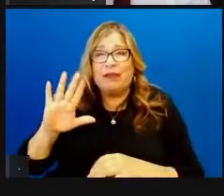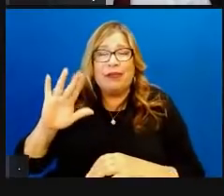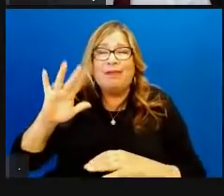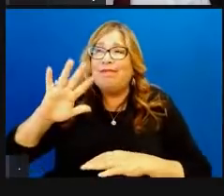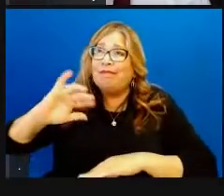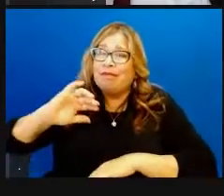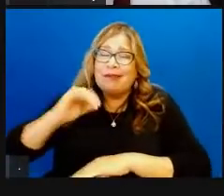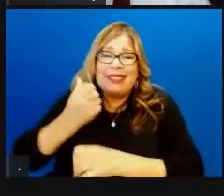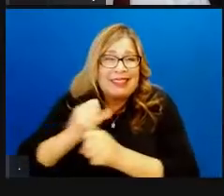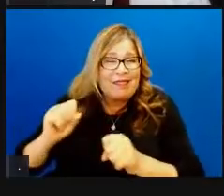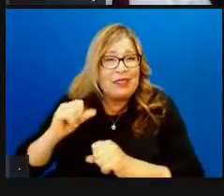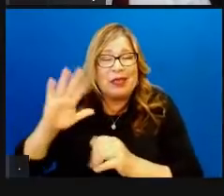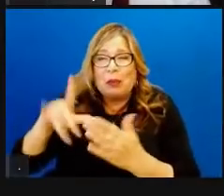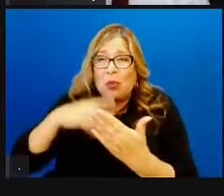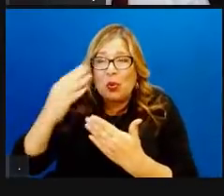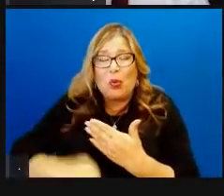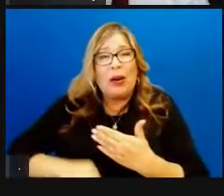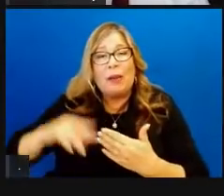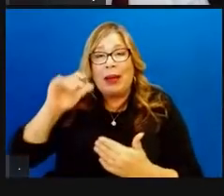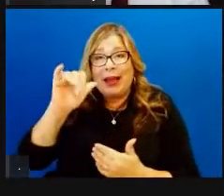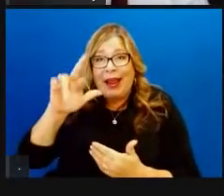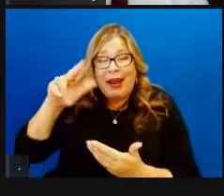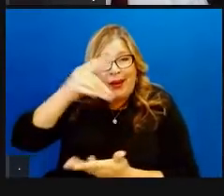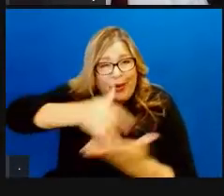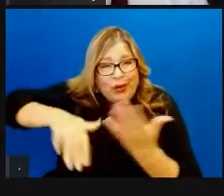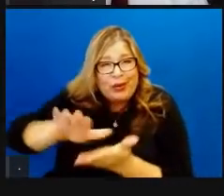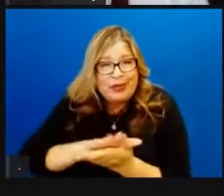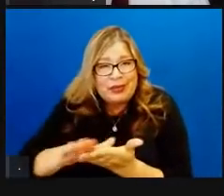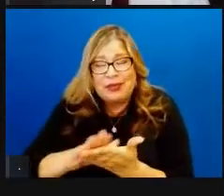just a tremendous amount of work.